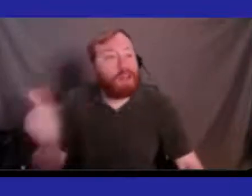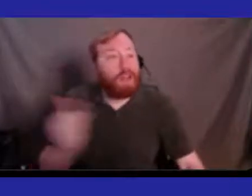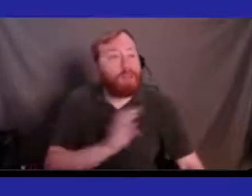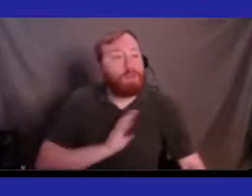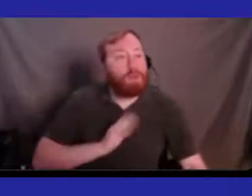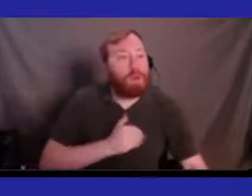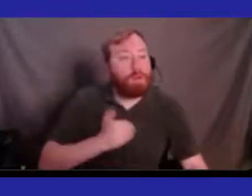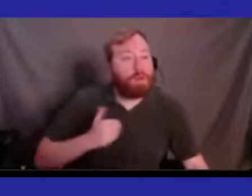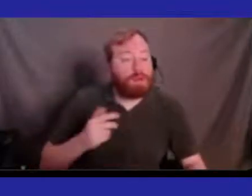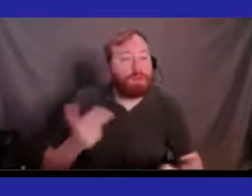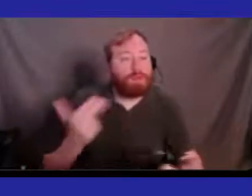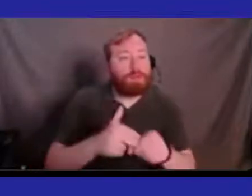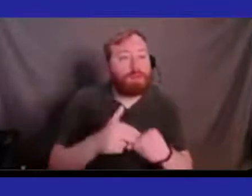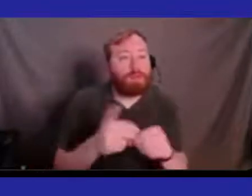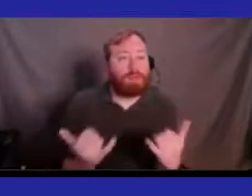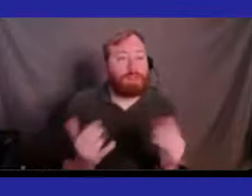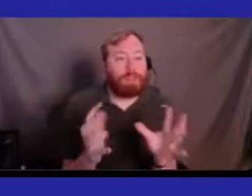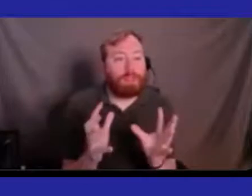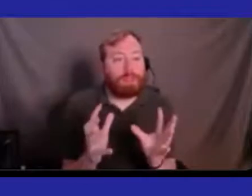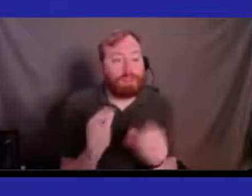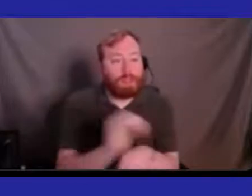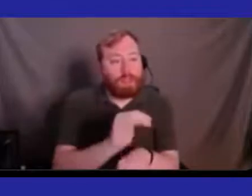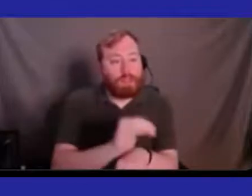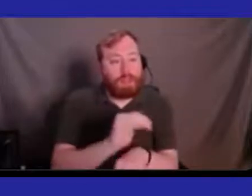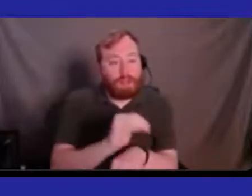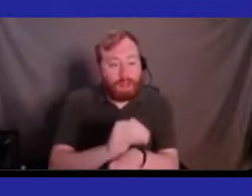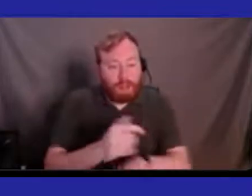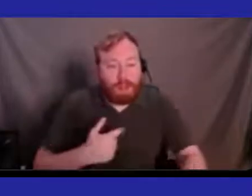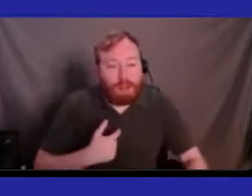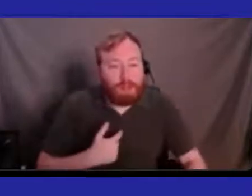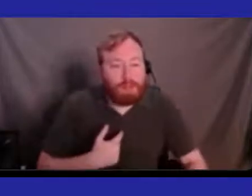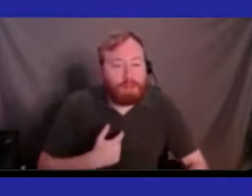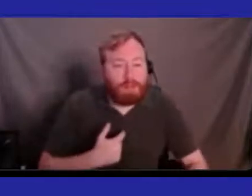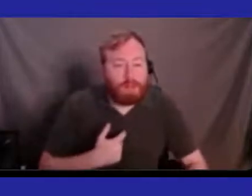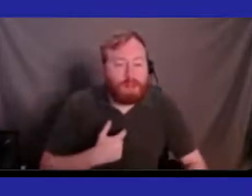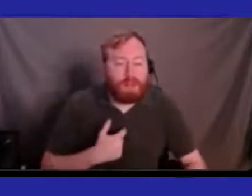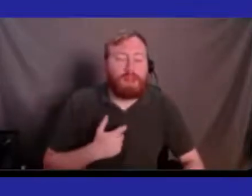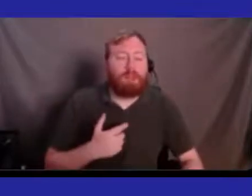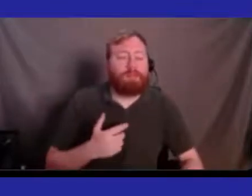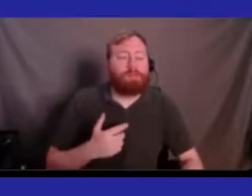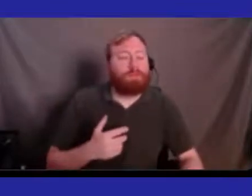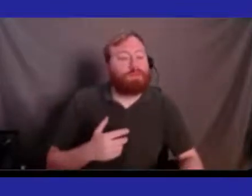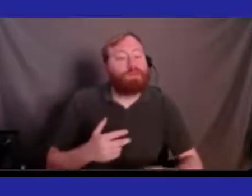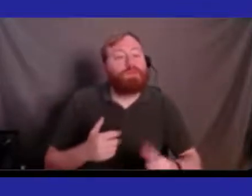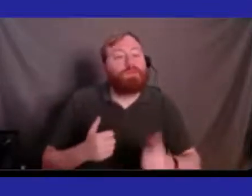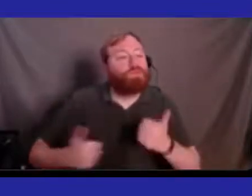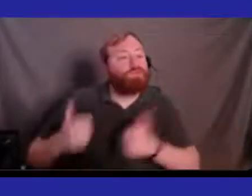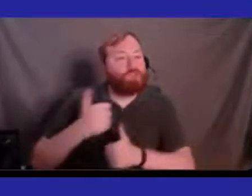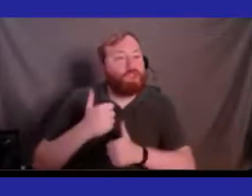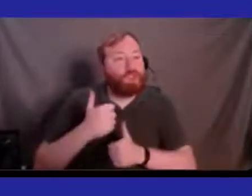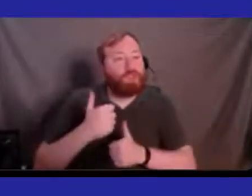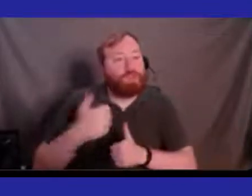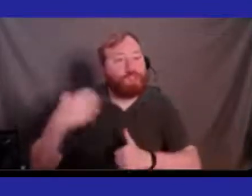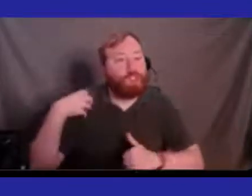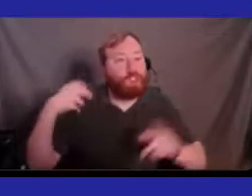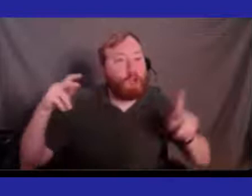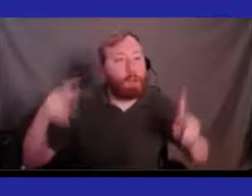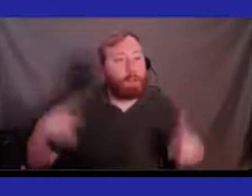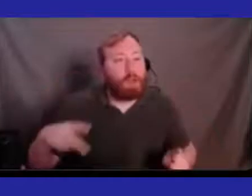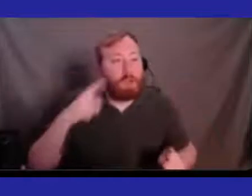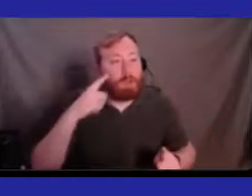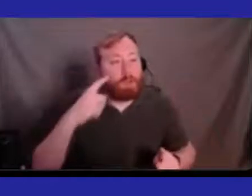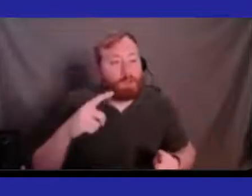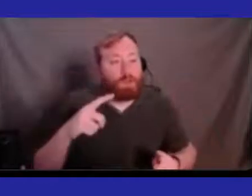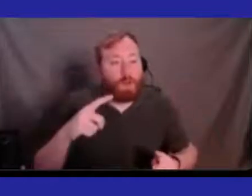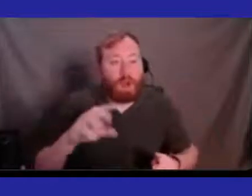Teresa Scavo, Chairperson of the Coney Island Hospital Community Advisory Board. Coney Island